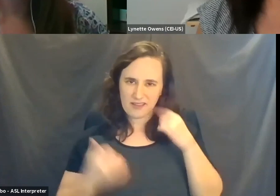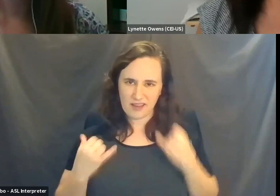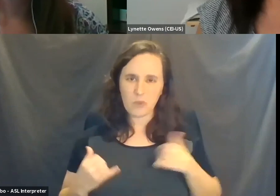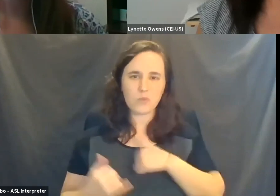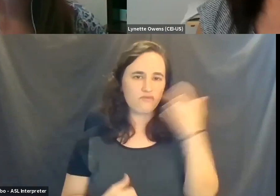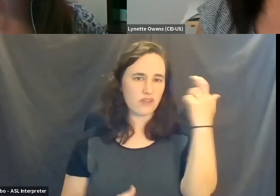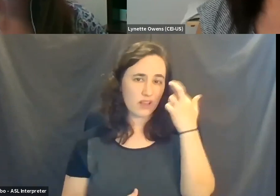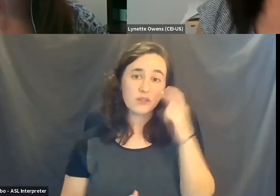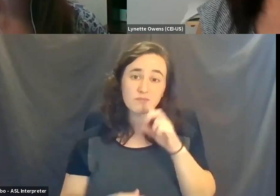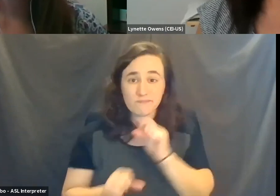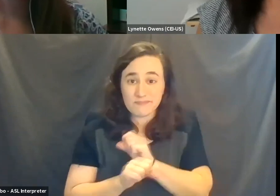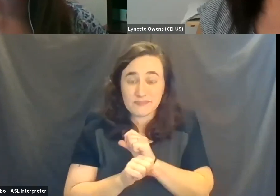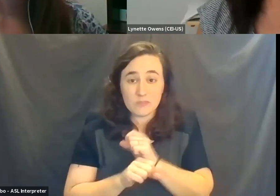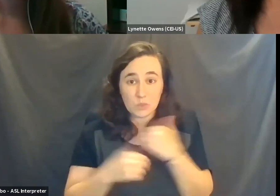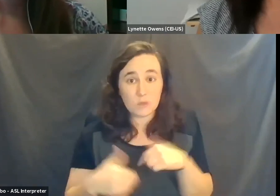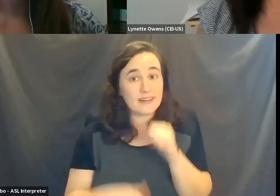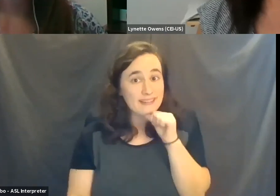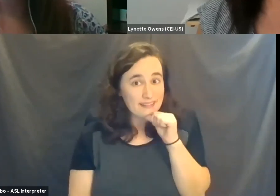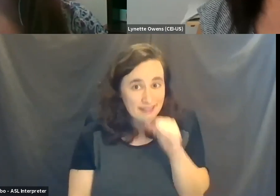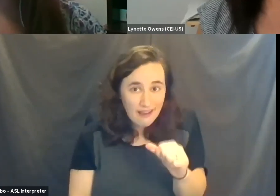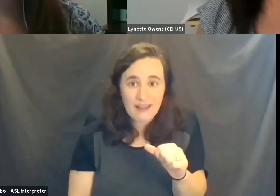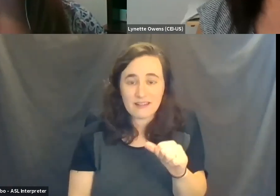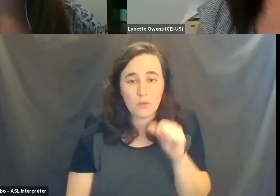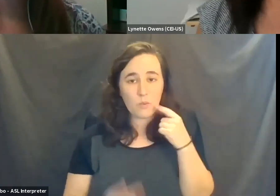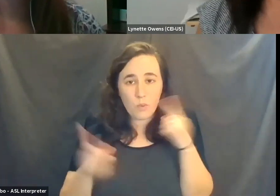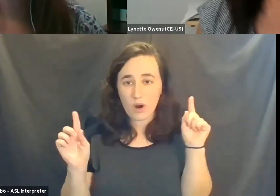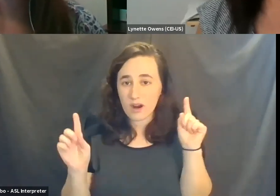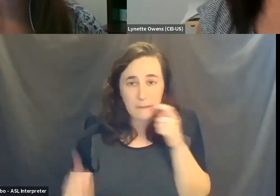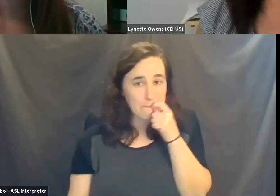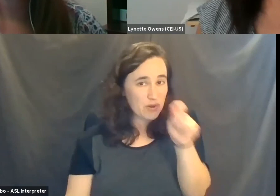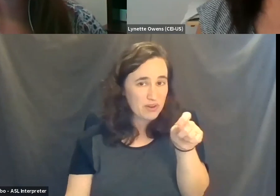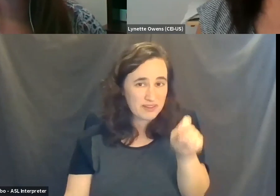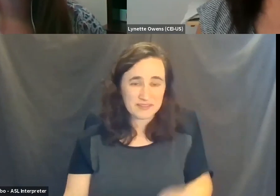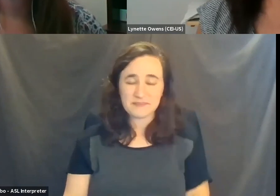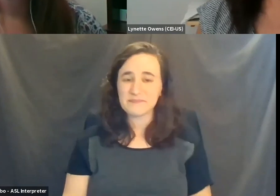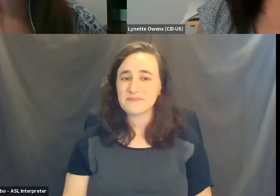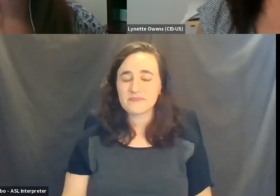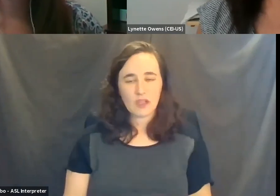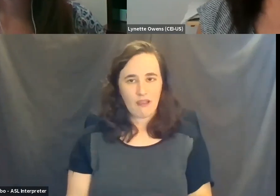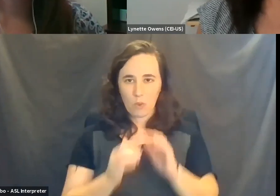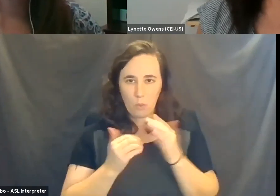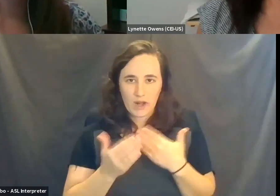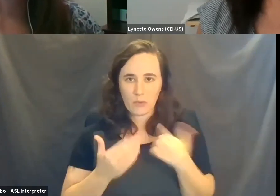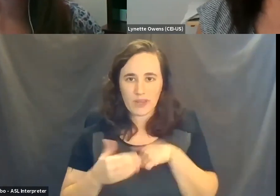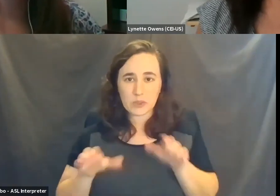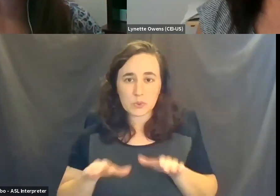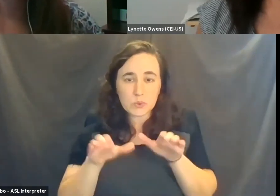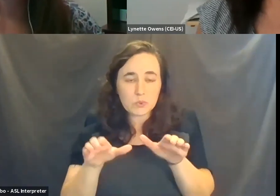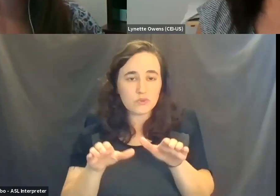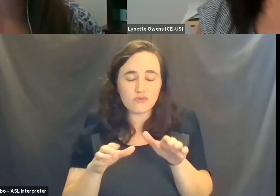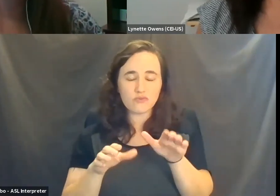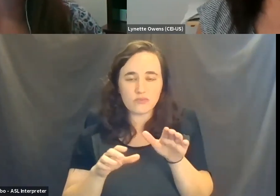really doesn't work. And so, to whatever extent we can just honor and make room